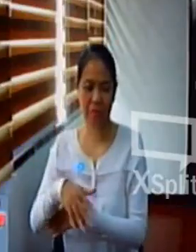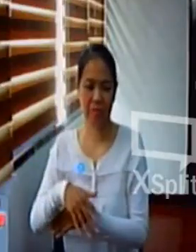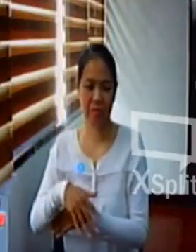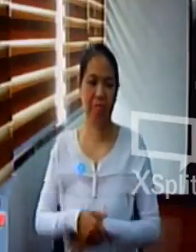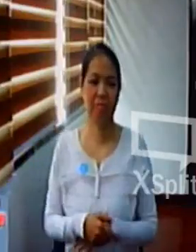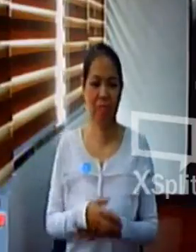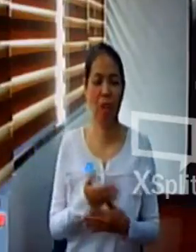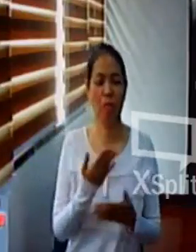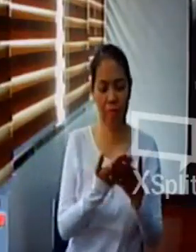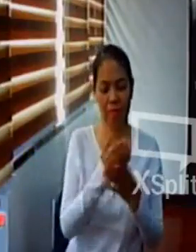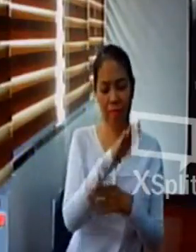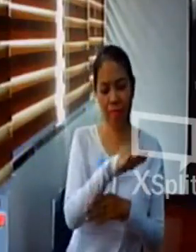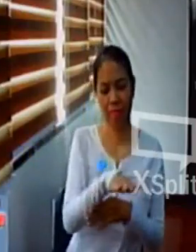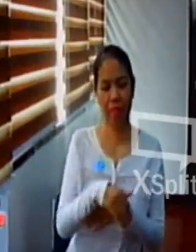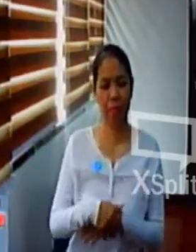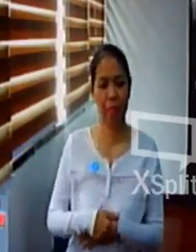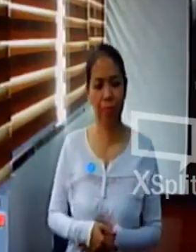po.